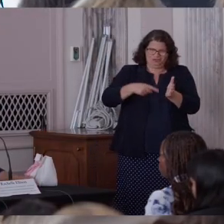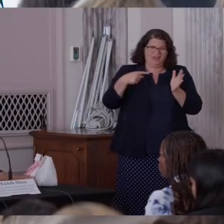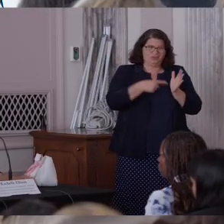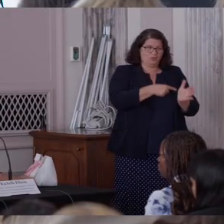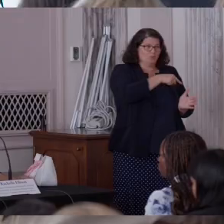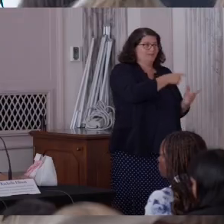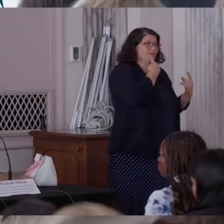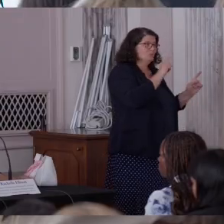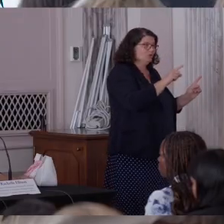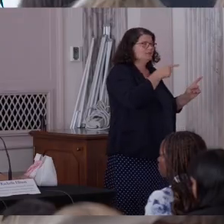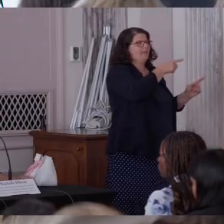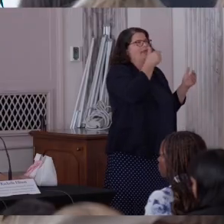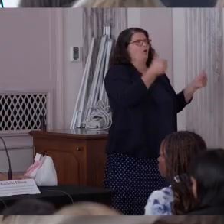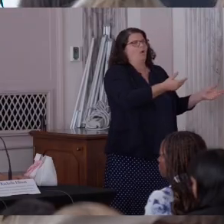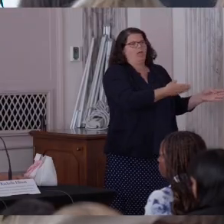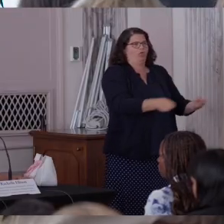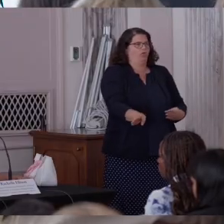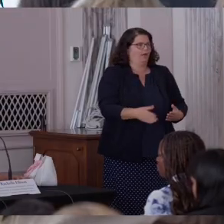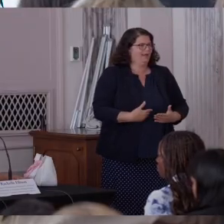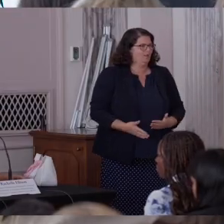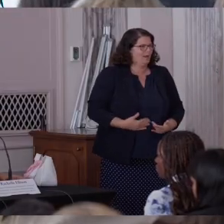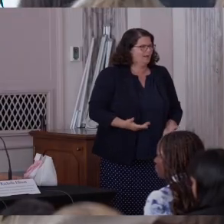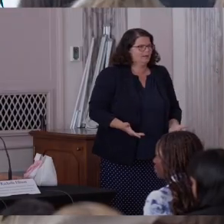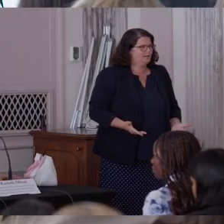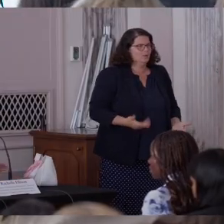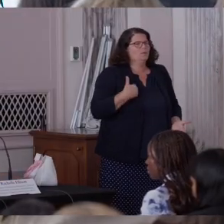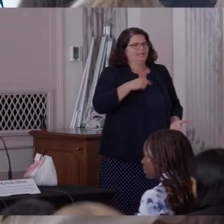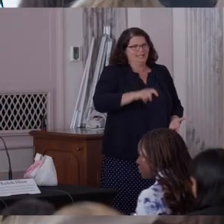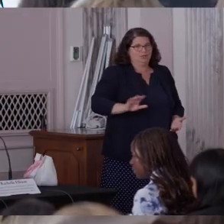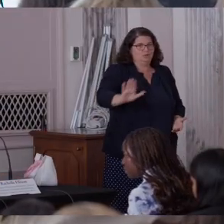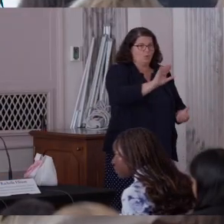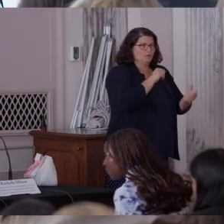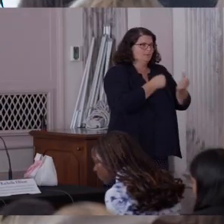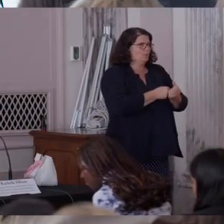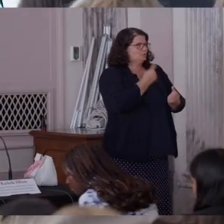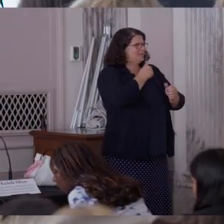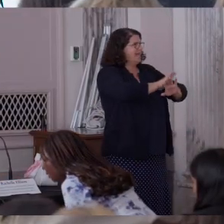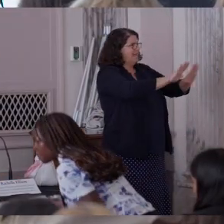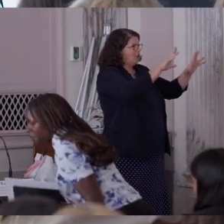And so we really need your support in pushing back on that. Thank you.